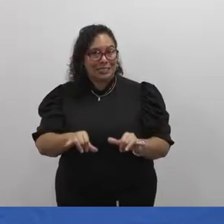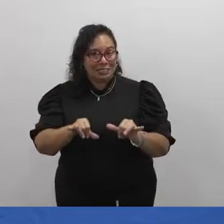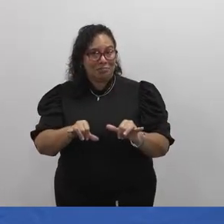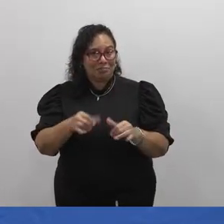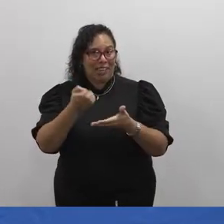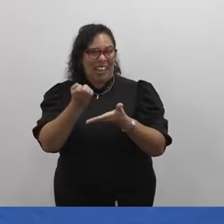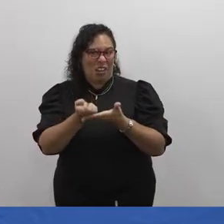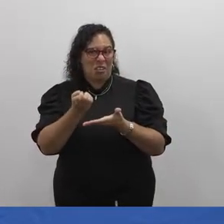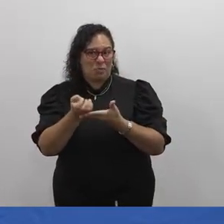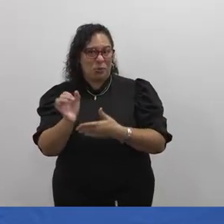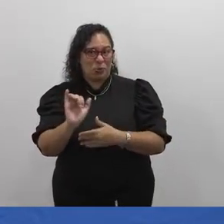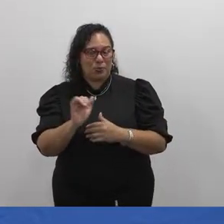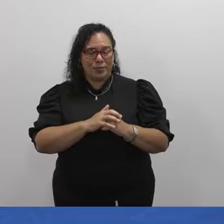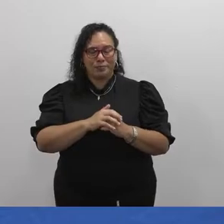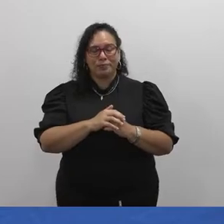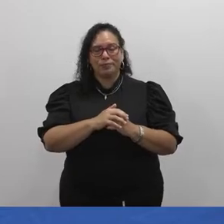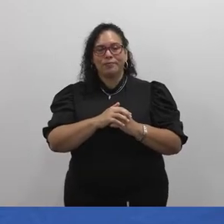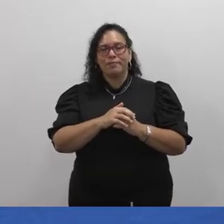economy.